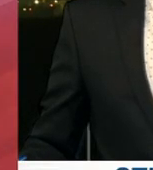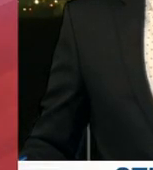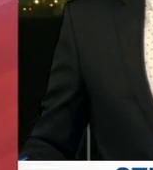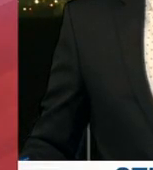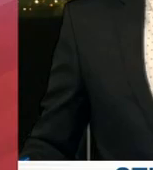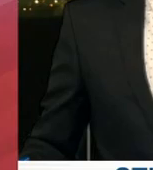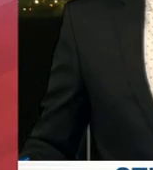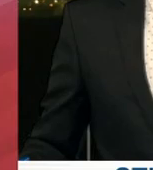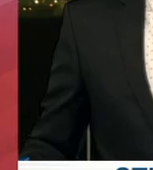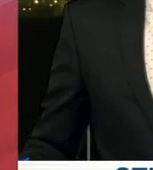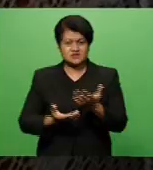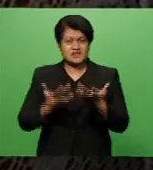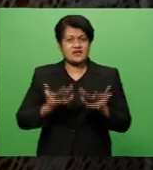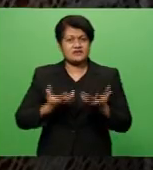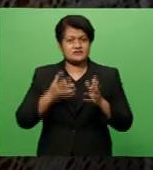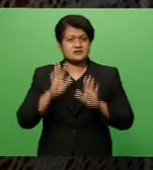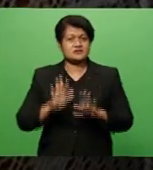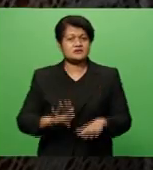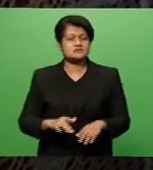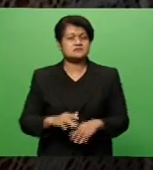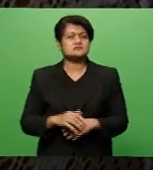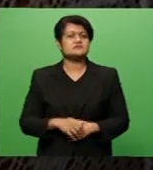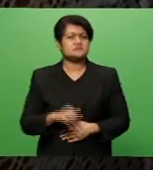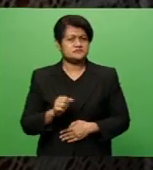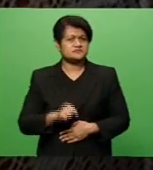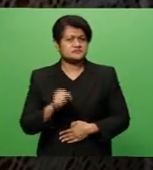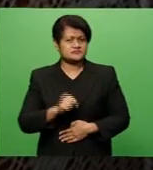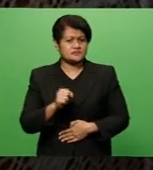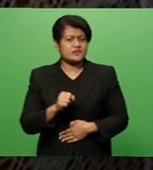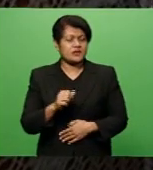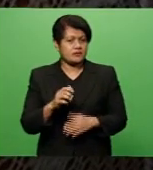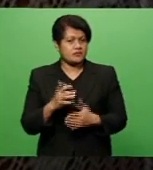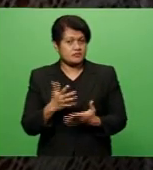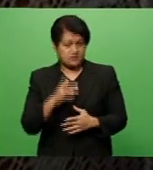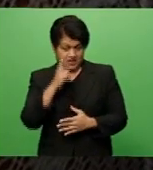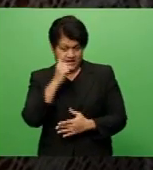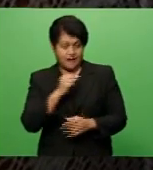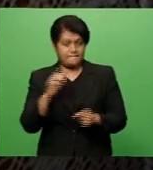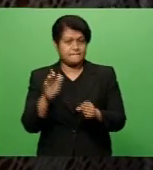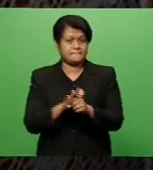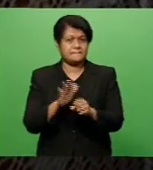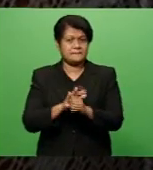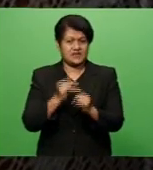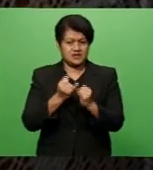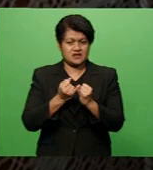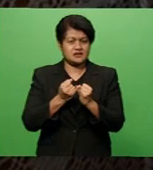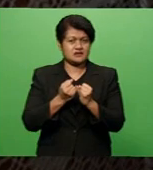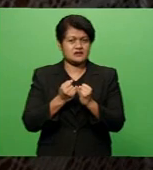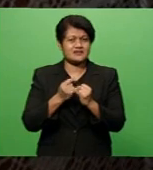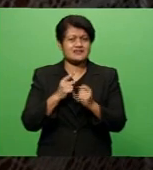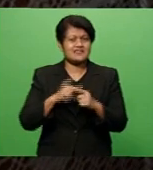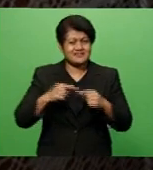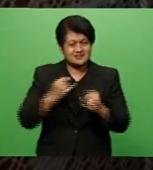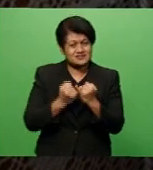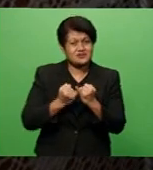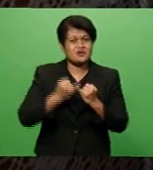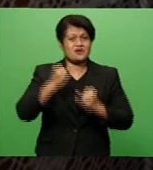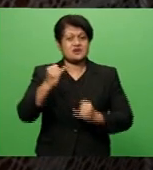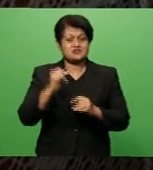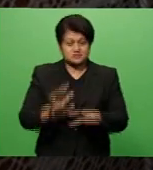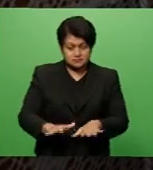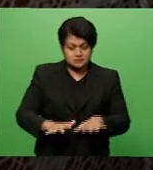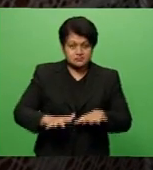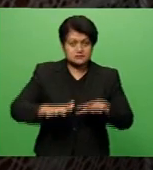this made things worse? Well, Edwin, it could make things worse if it leads to another massive flooding like